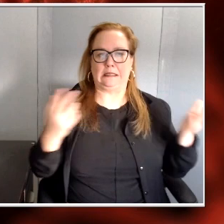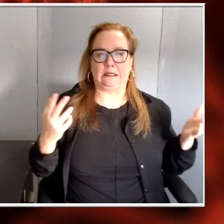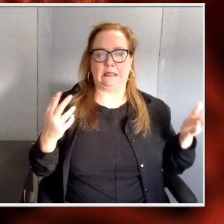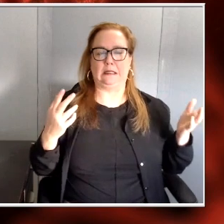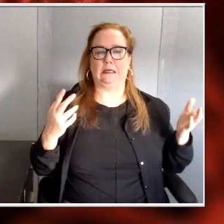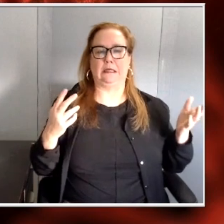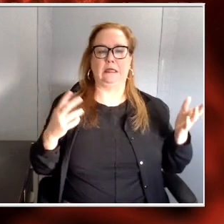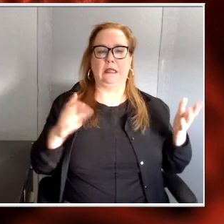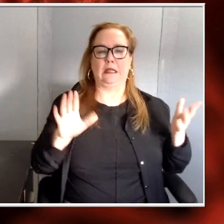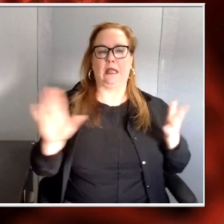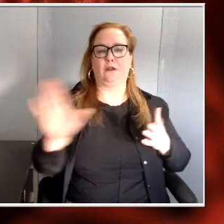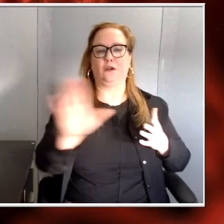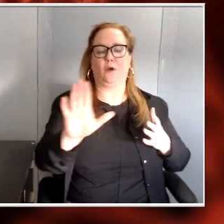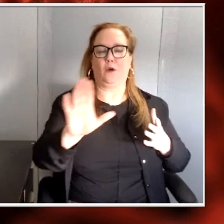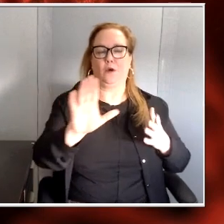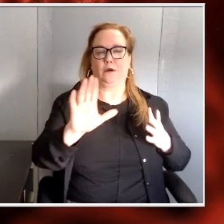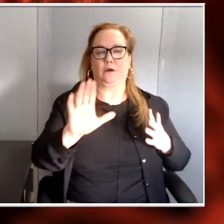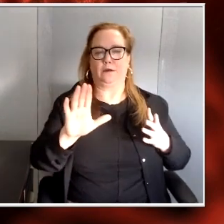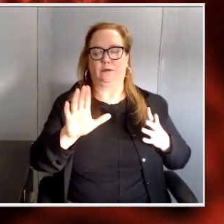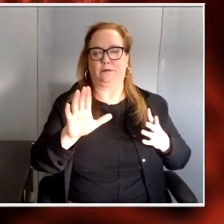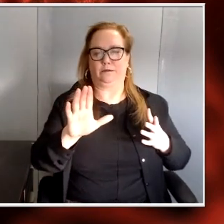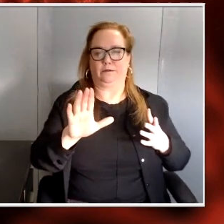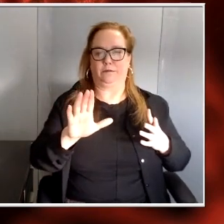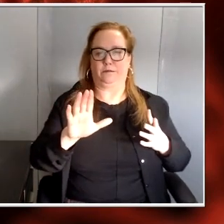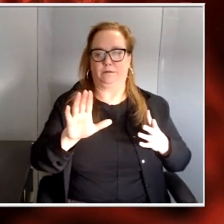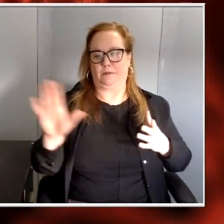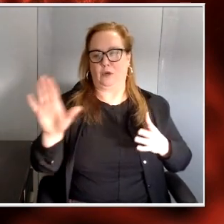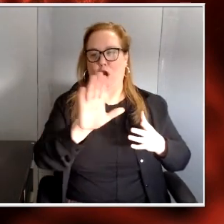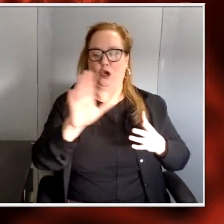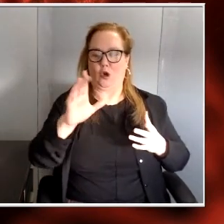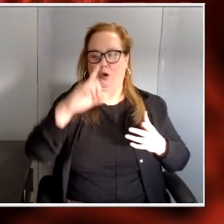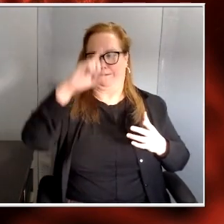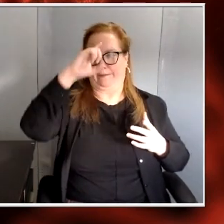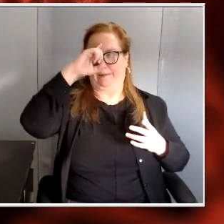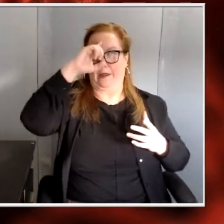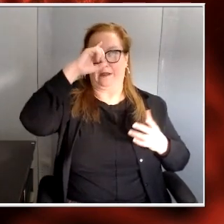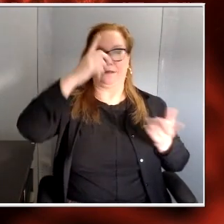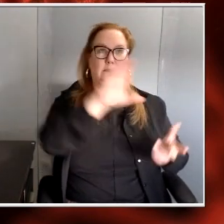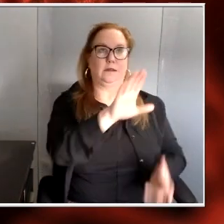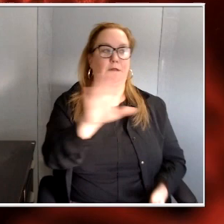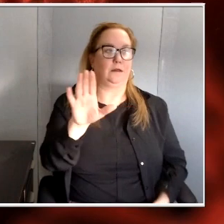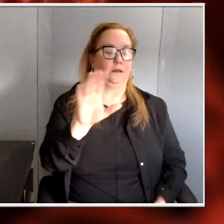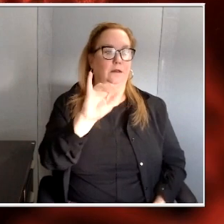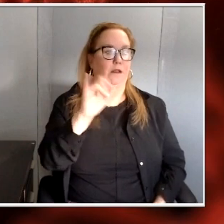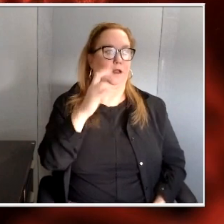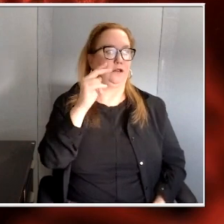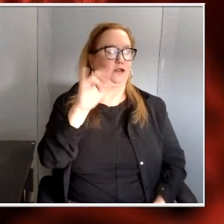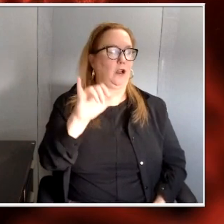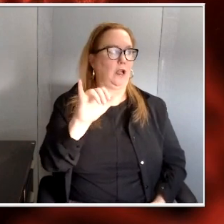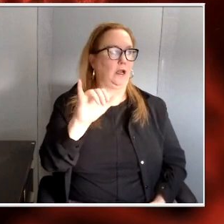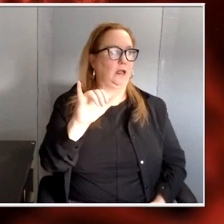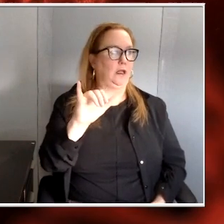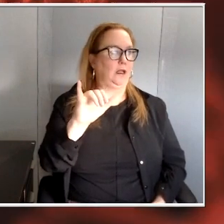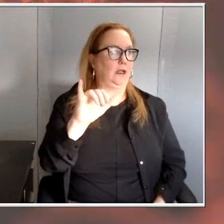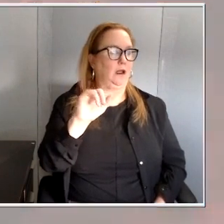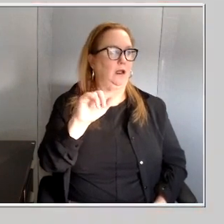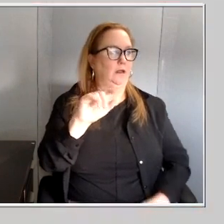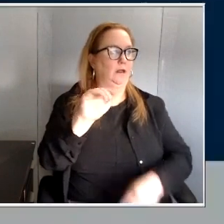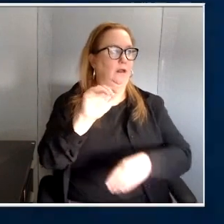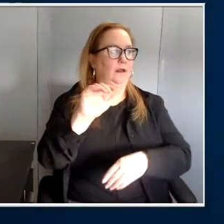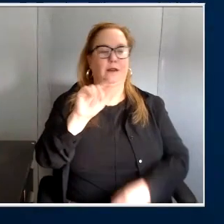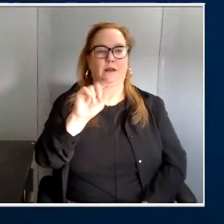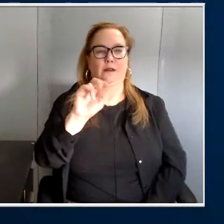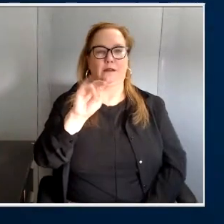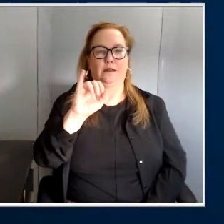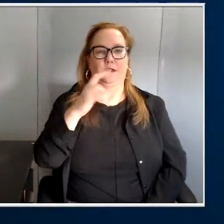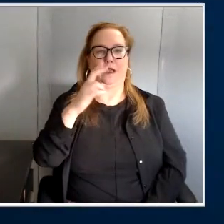their turban or whatever it is that Johnny used to wear on the Tonight Show, and he made predictions about the